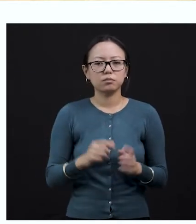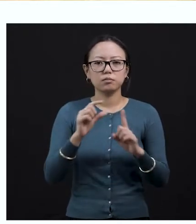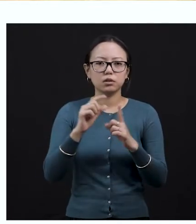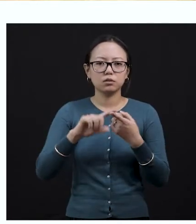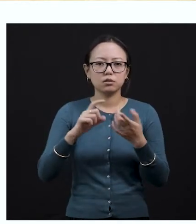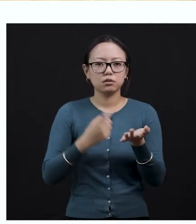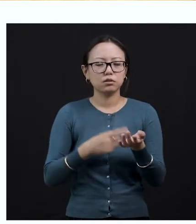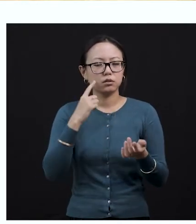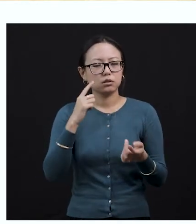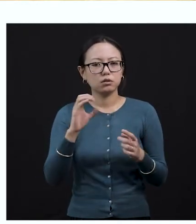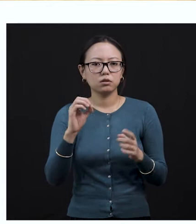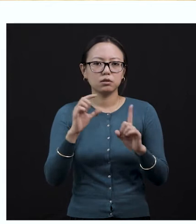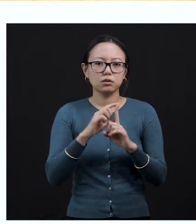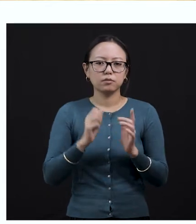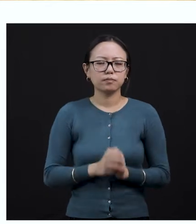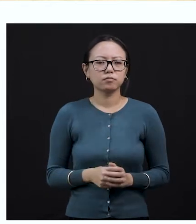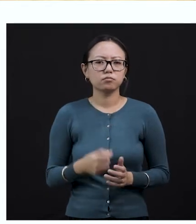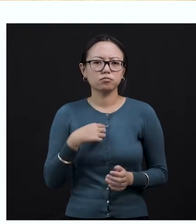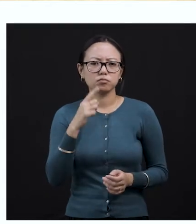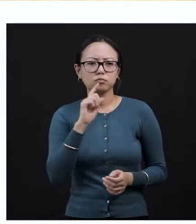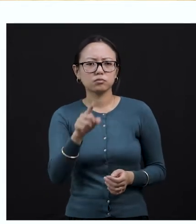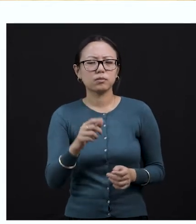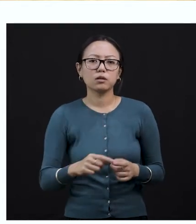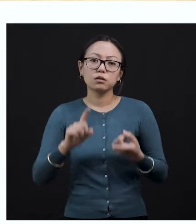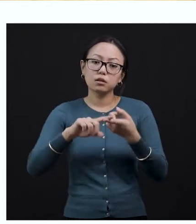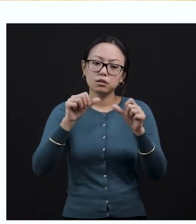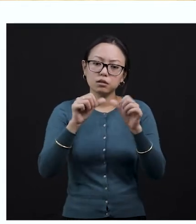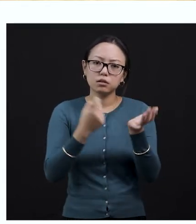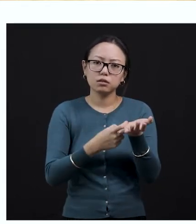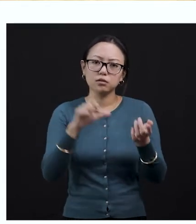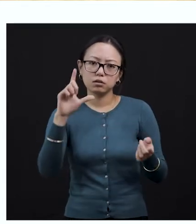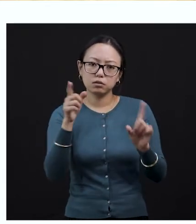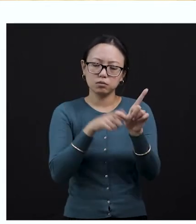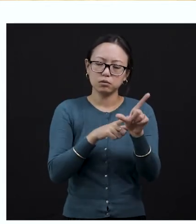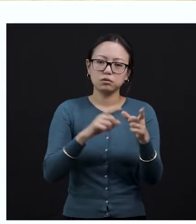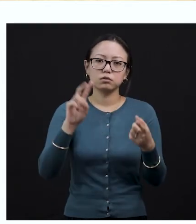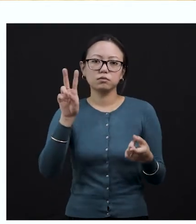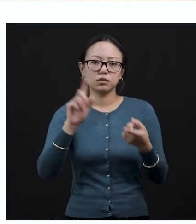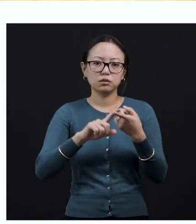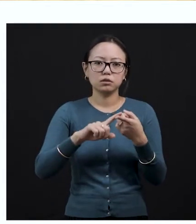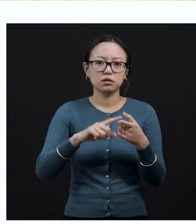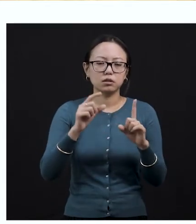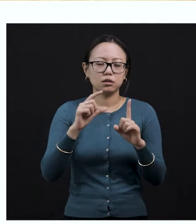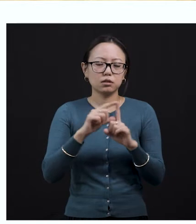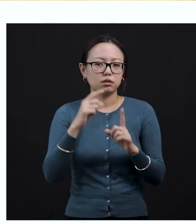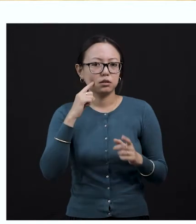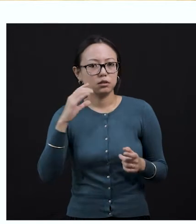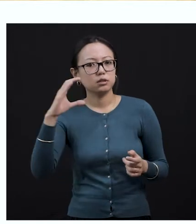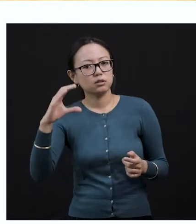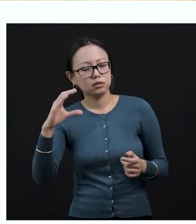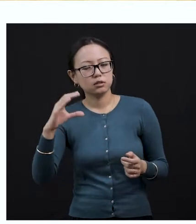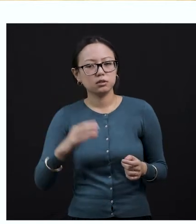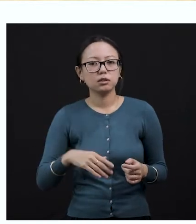divided into two. One is the early Vedic period and the other one is the later Vedic